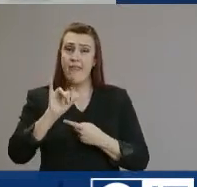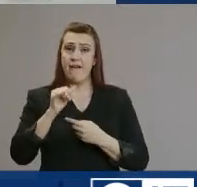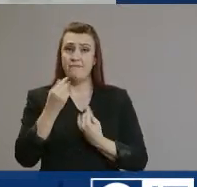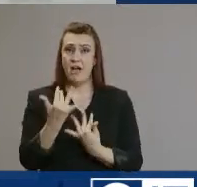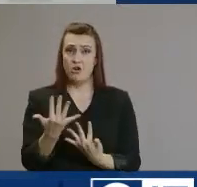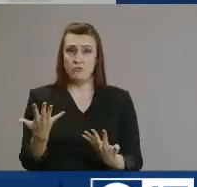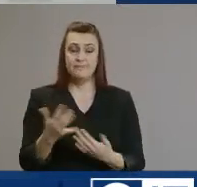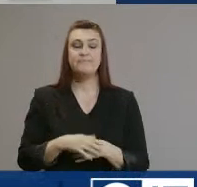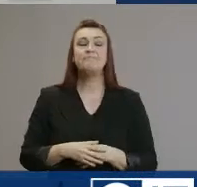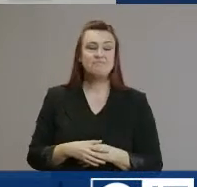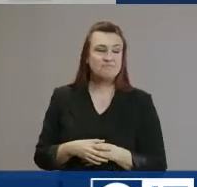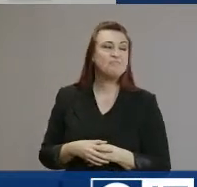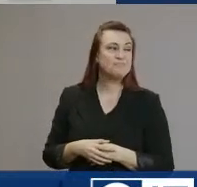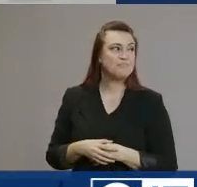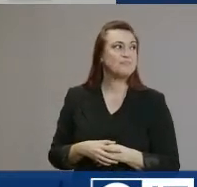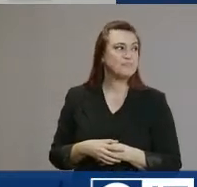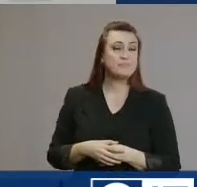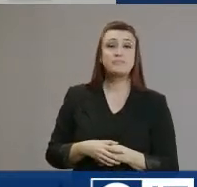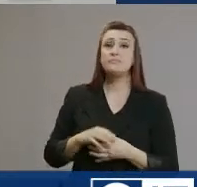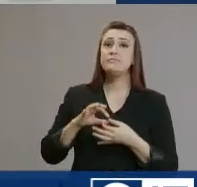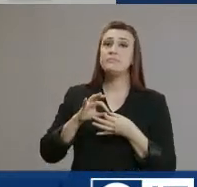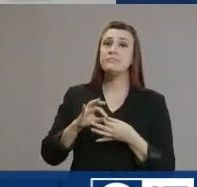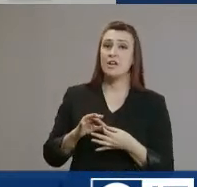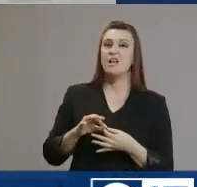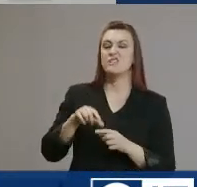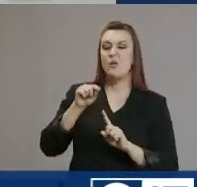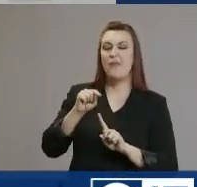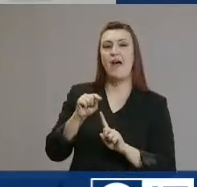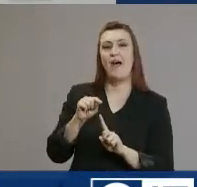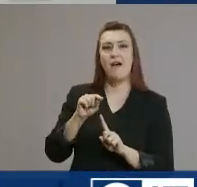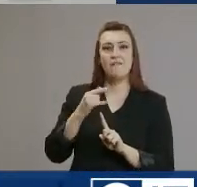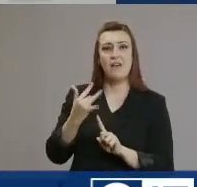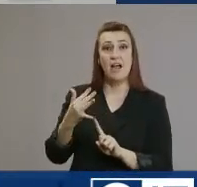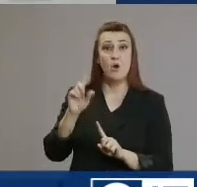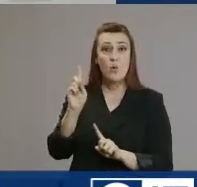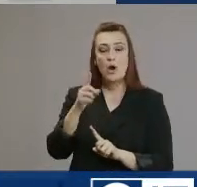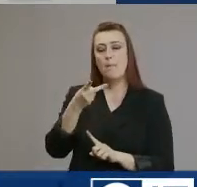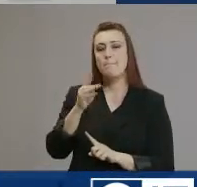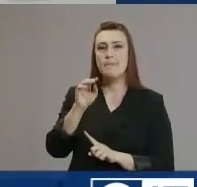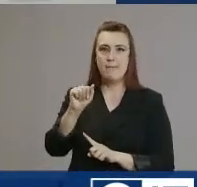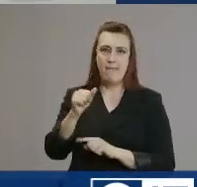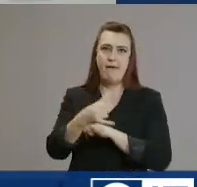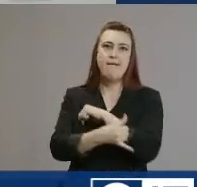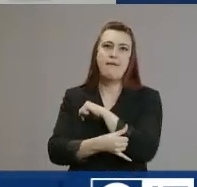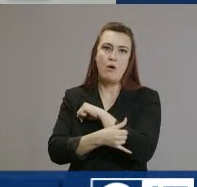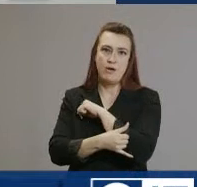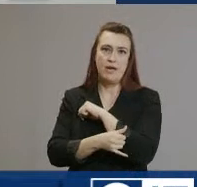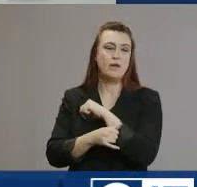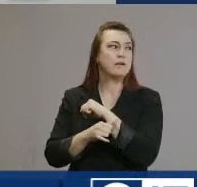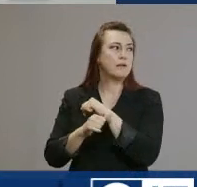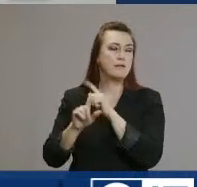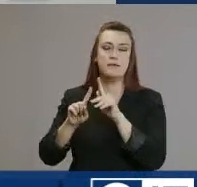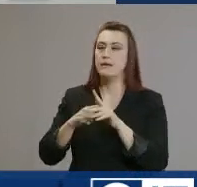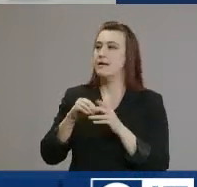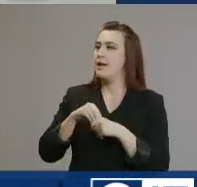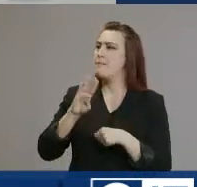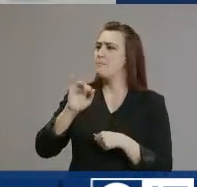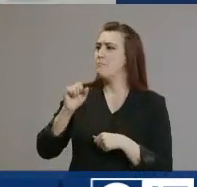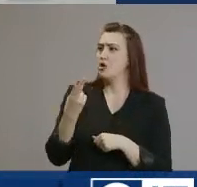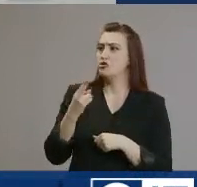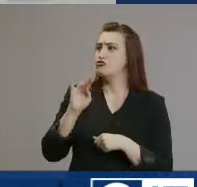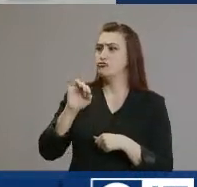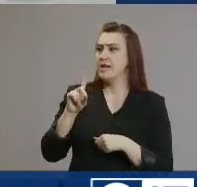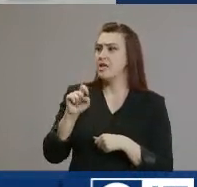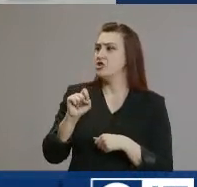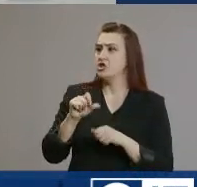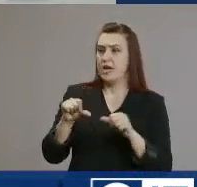to the fire burning in Pima County that originated in the Push Ridge area of the west end of the Catalina